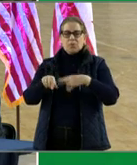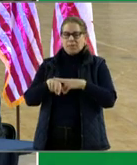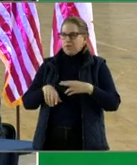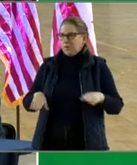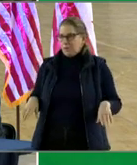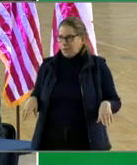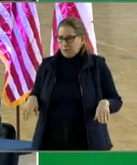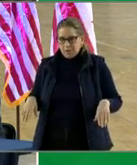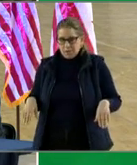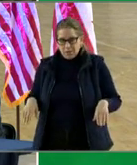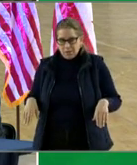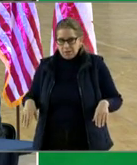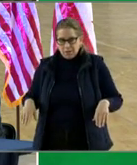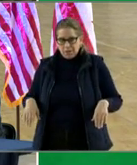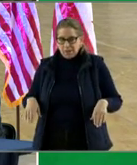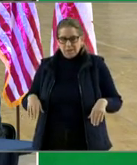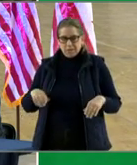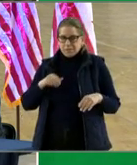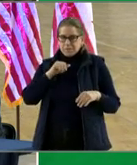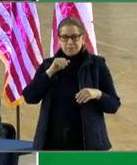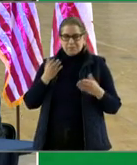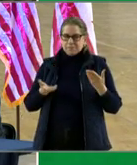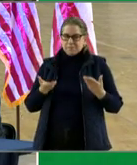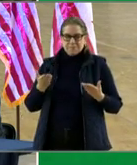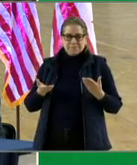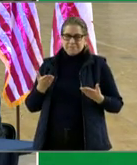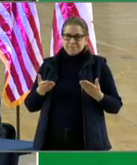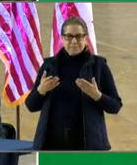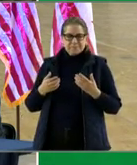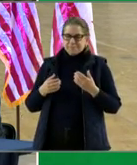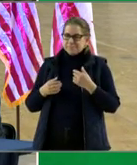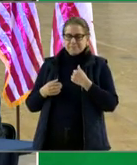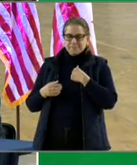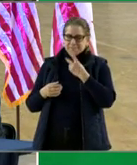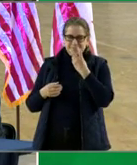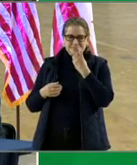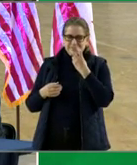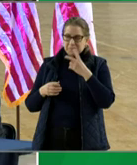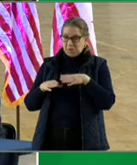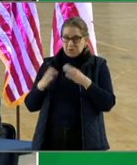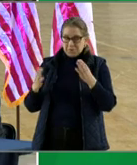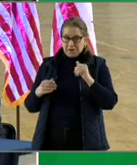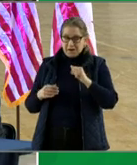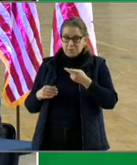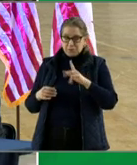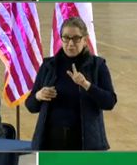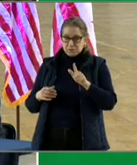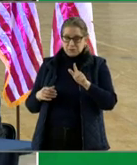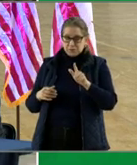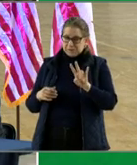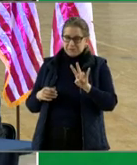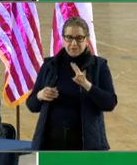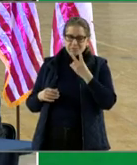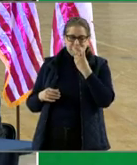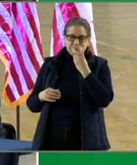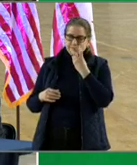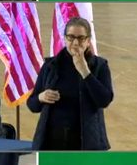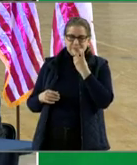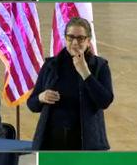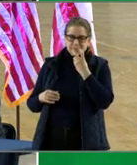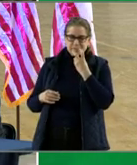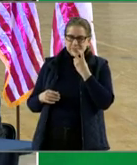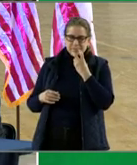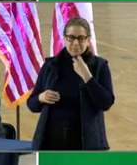to open on April 27th. In fact, I can say we're not going to open on April 27th. And I will, after